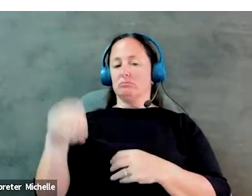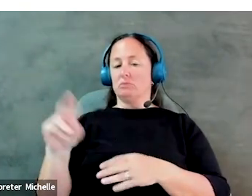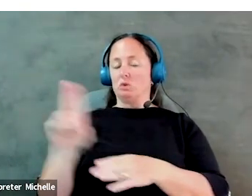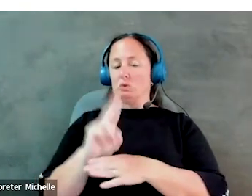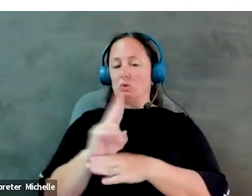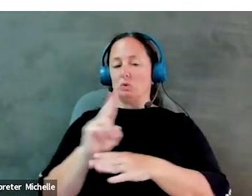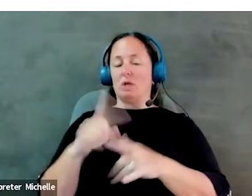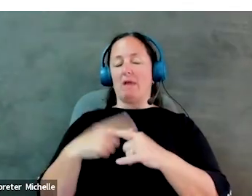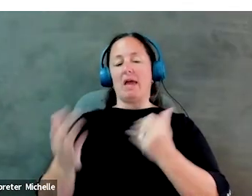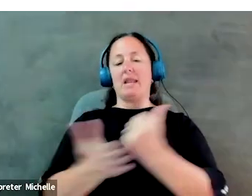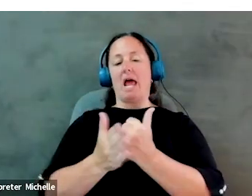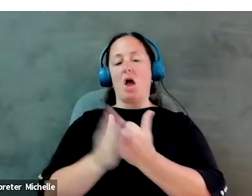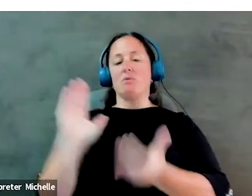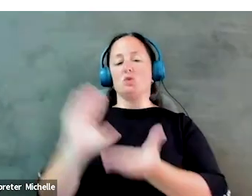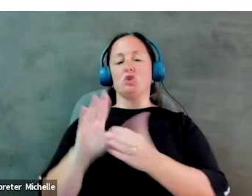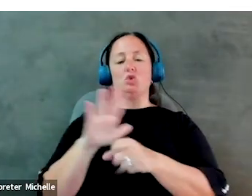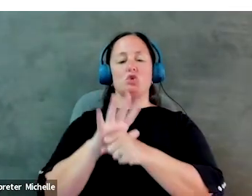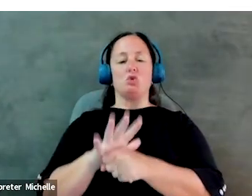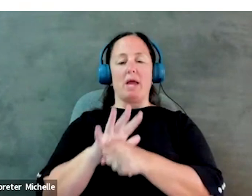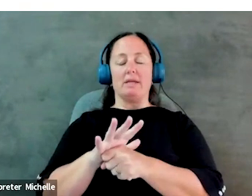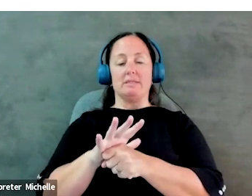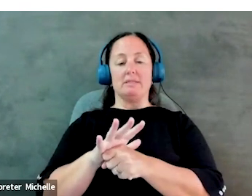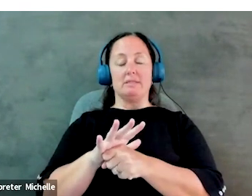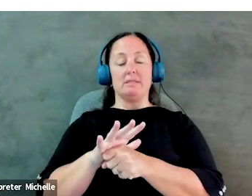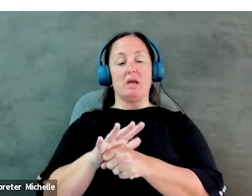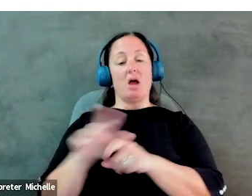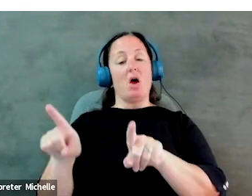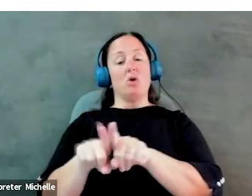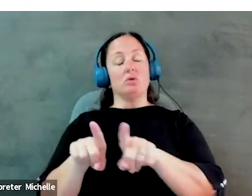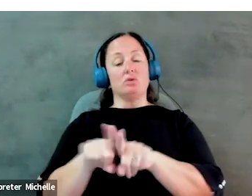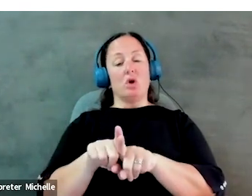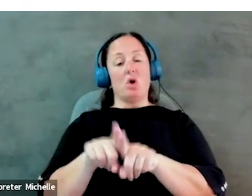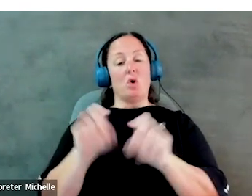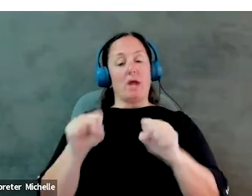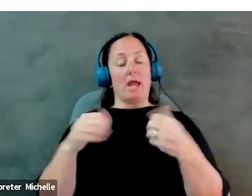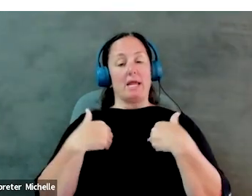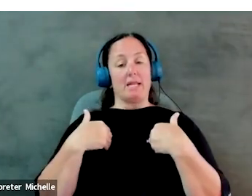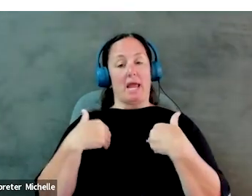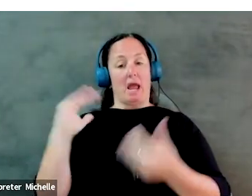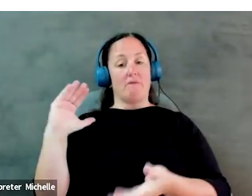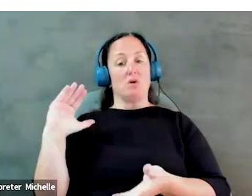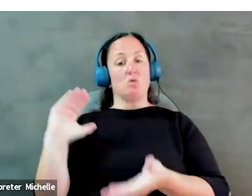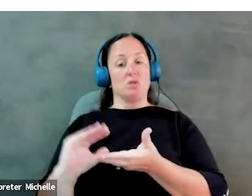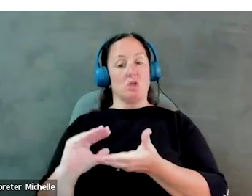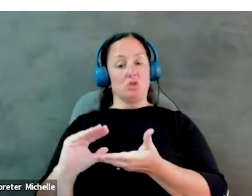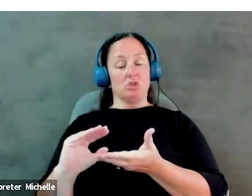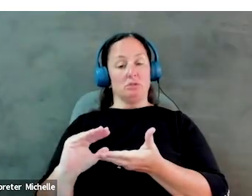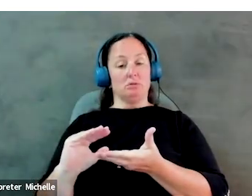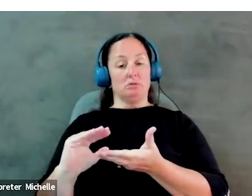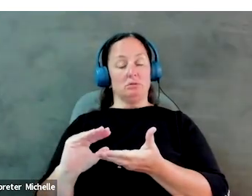dose that is used, and it also helps to reduce stress. And not only that, that we could have a reduction